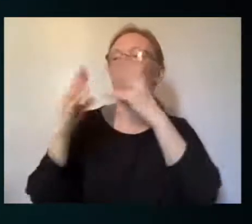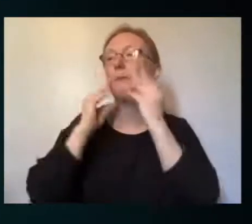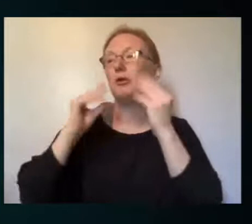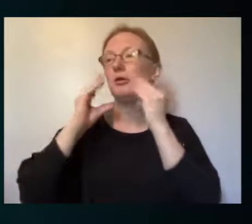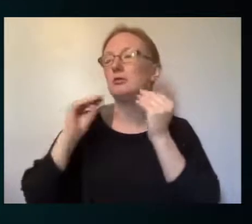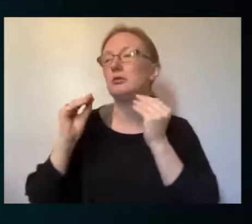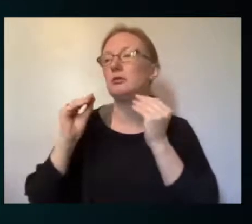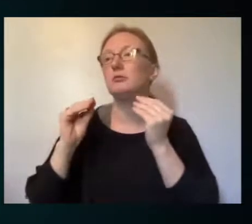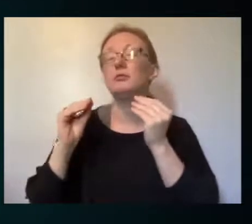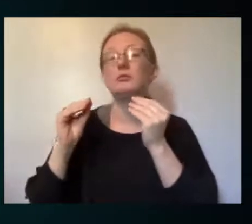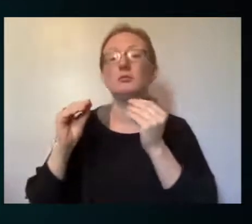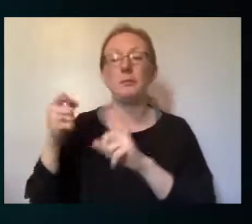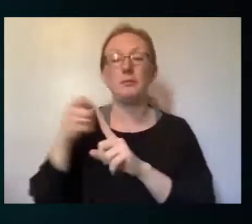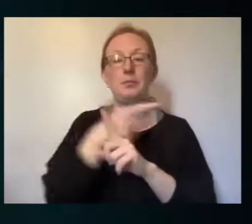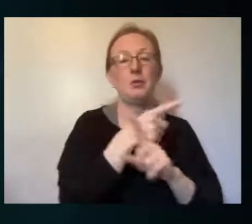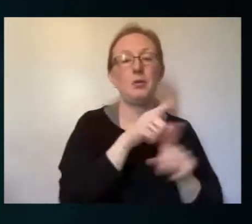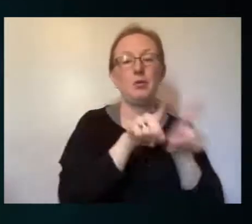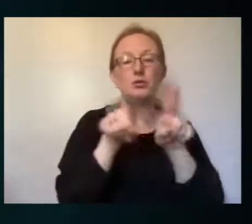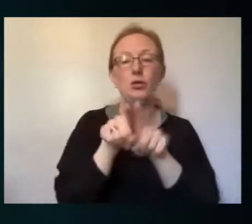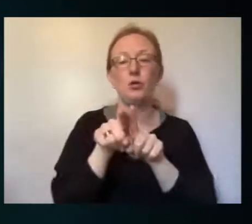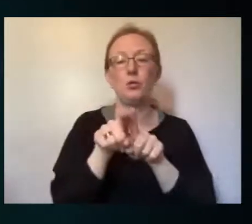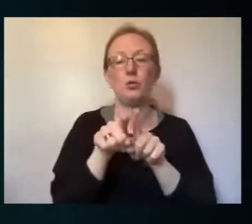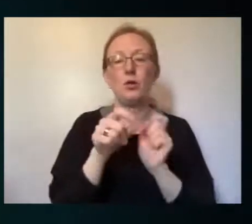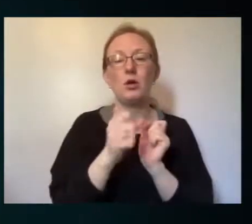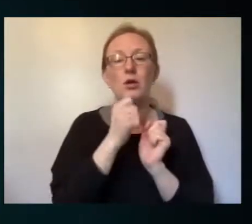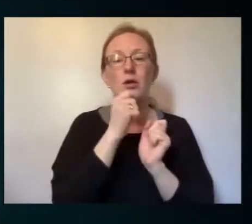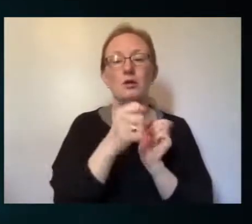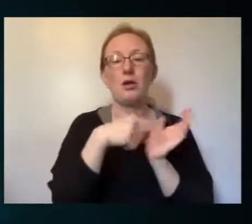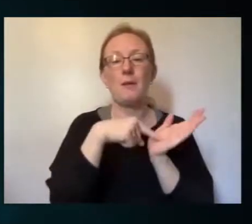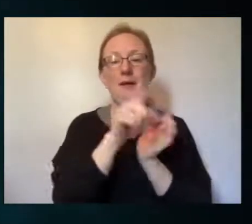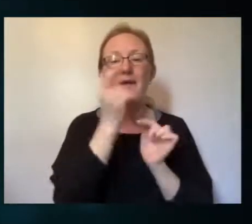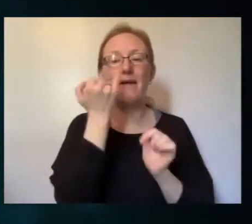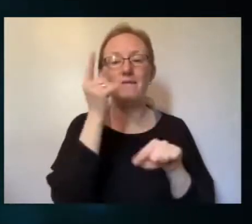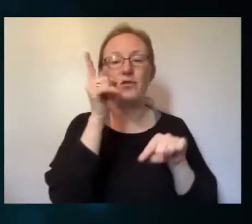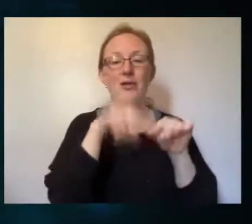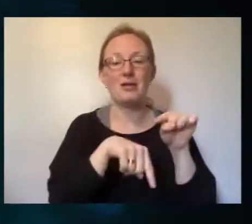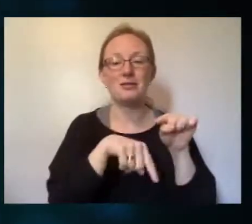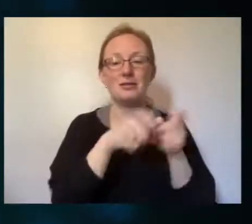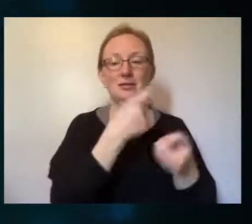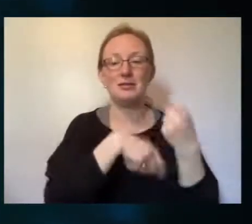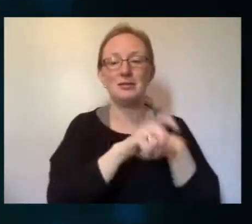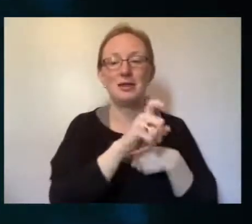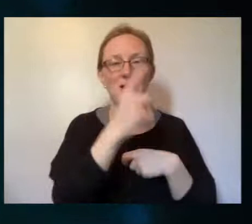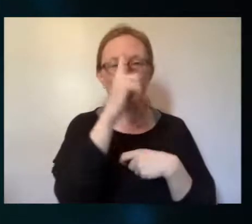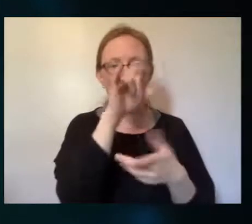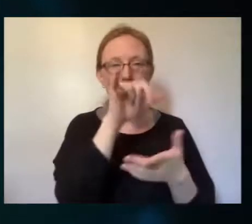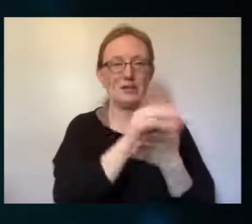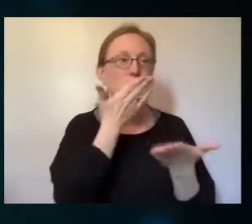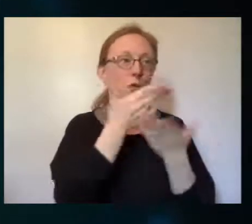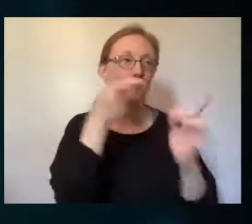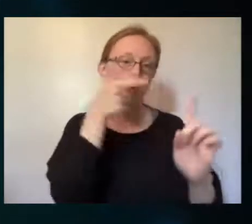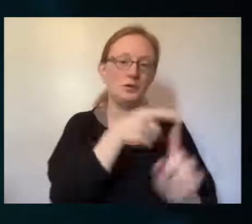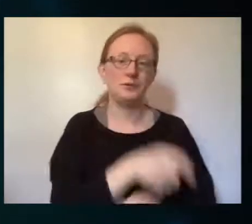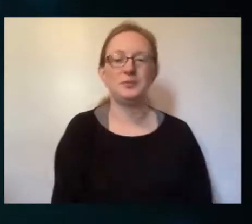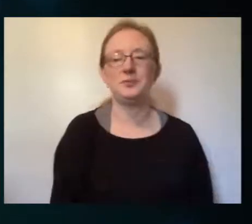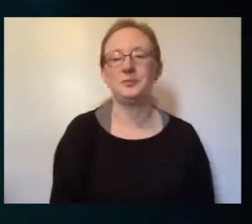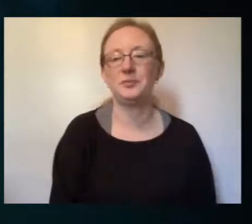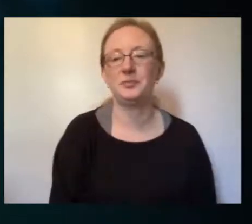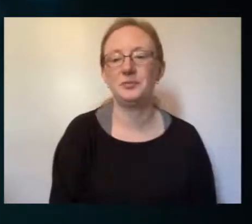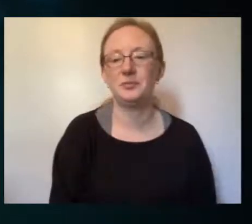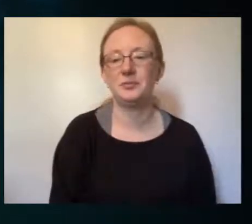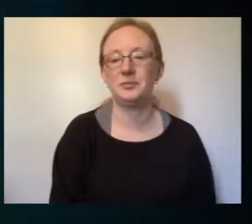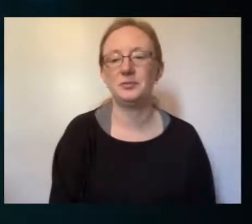added, spinning off on that, how about don't pay if you cannot instead, which I think is a great point.